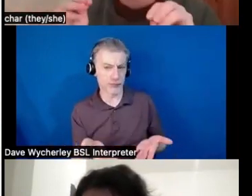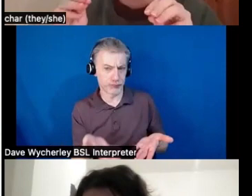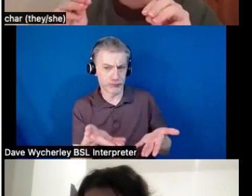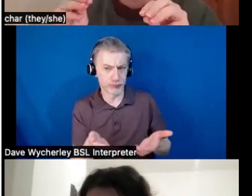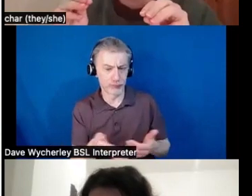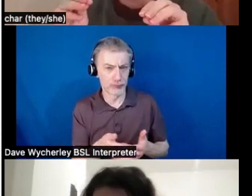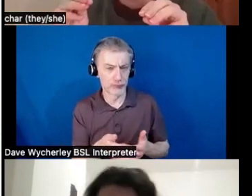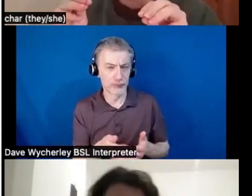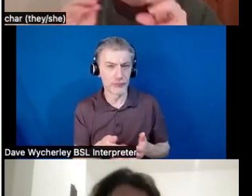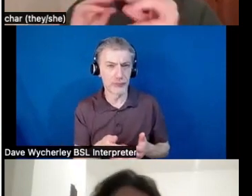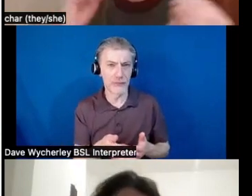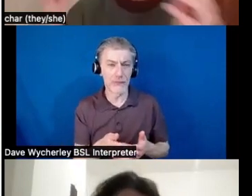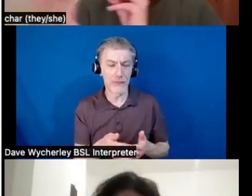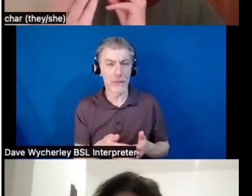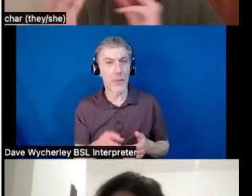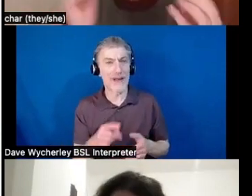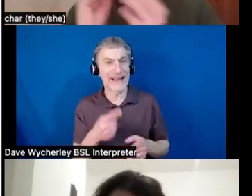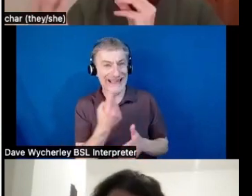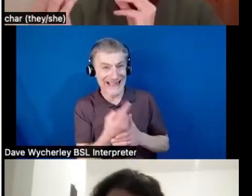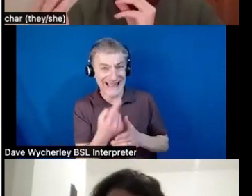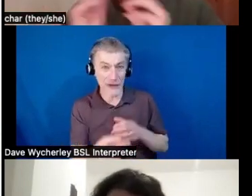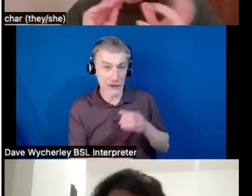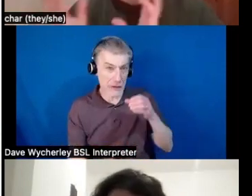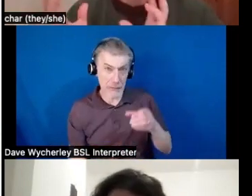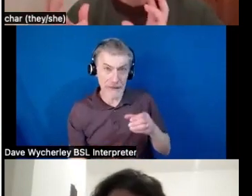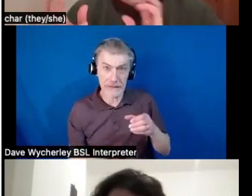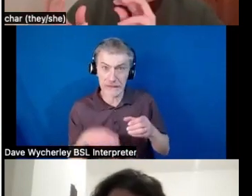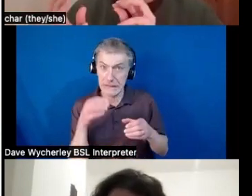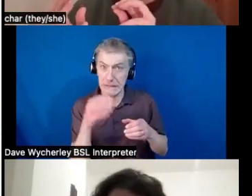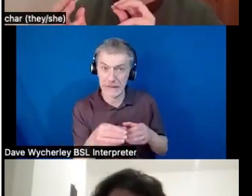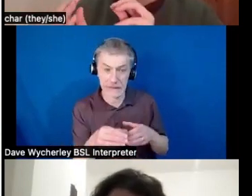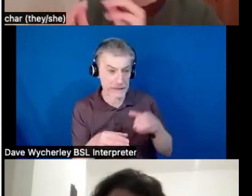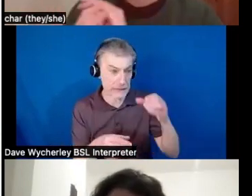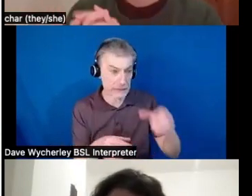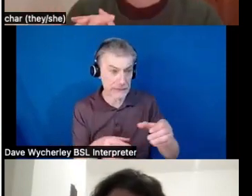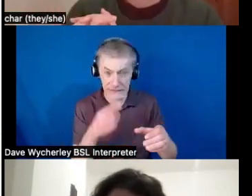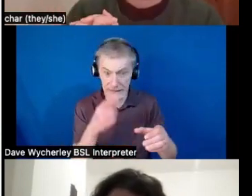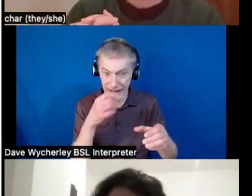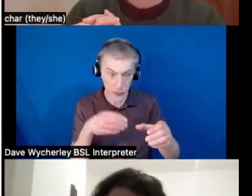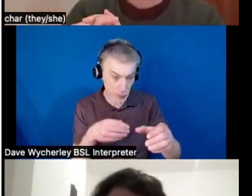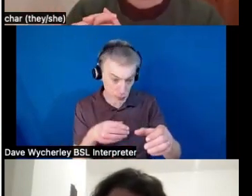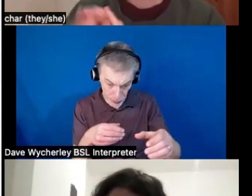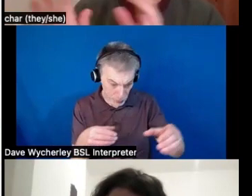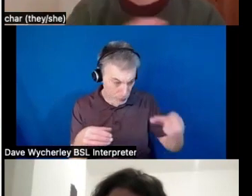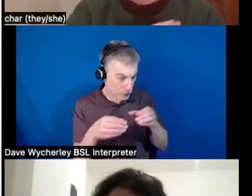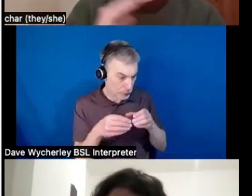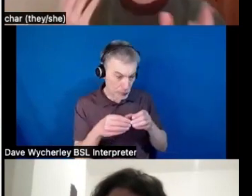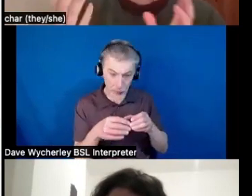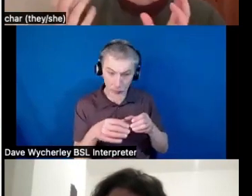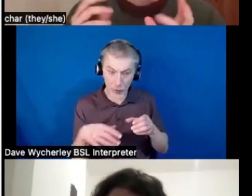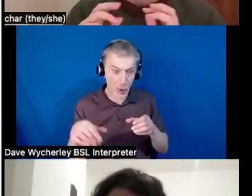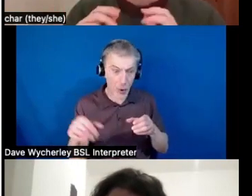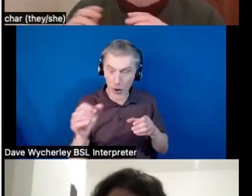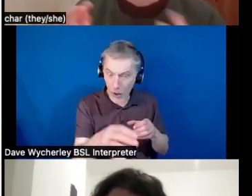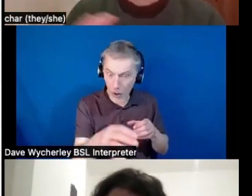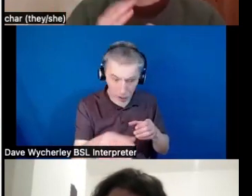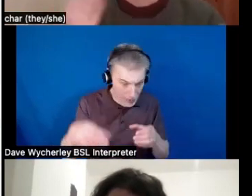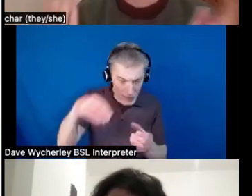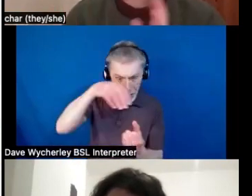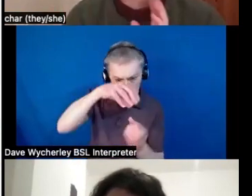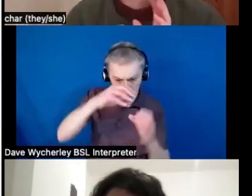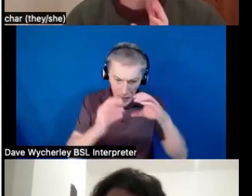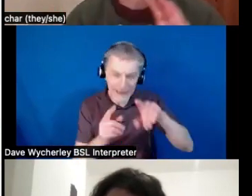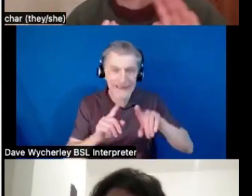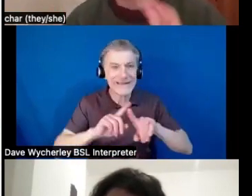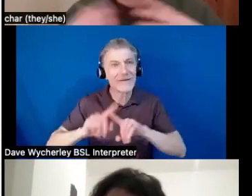those pieces might be reconstructed, put together in different ways, to create a kind of different understanding, a different